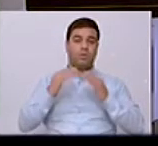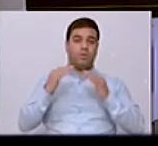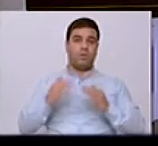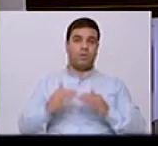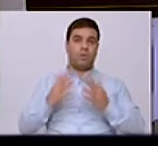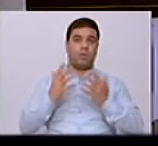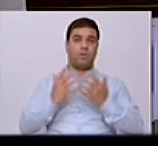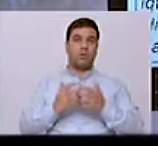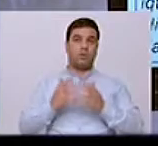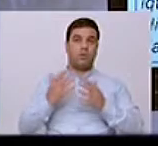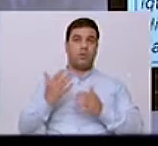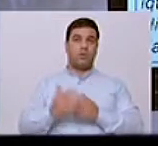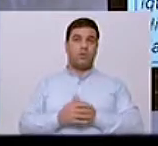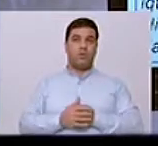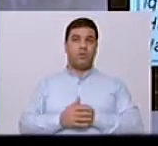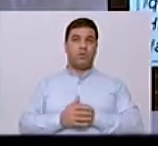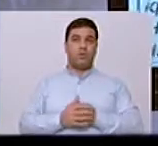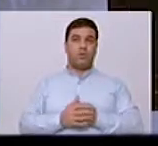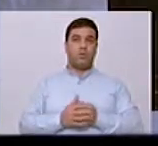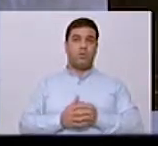pastroq to'g'ri keladi.